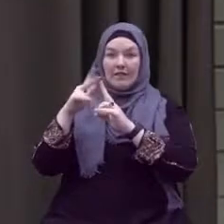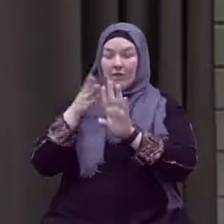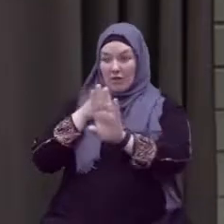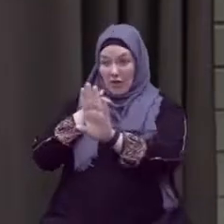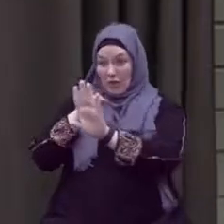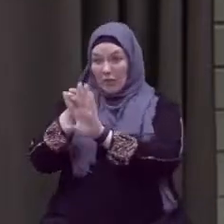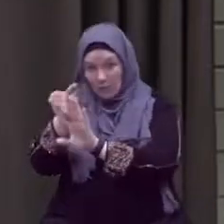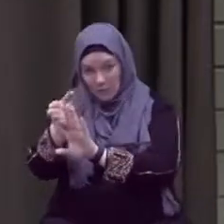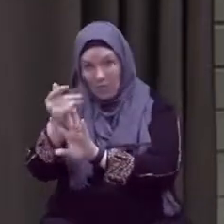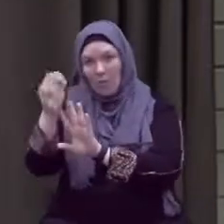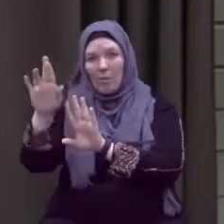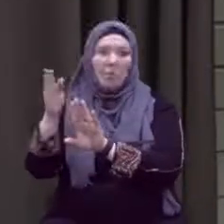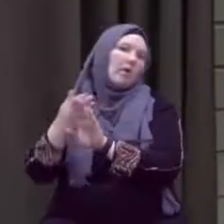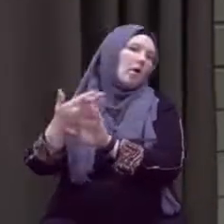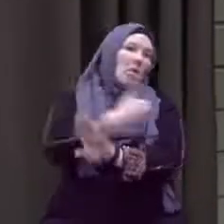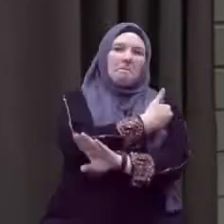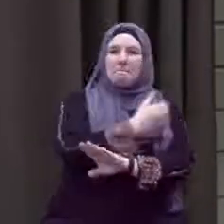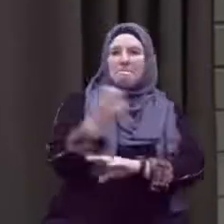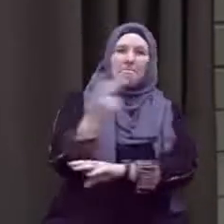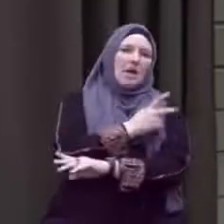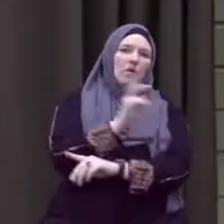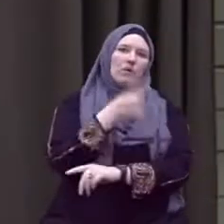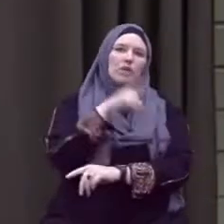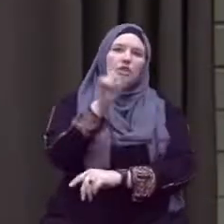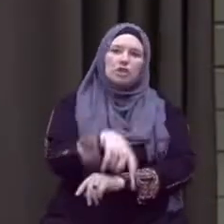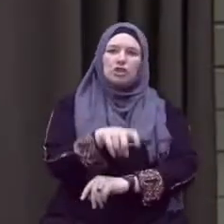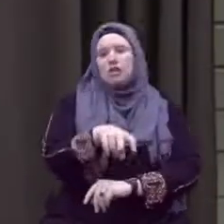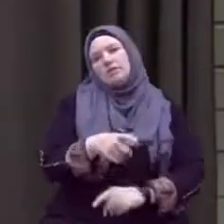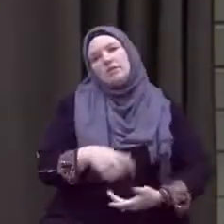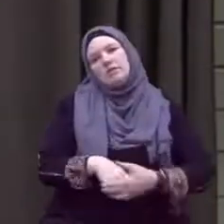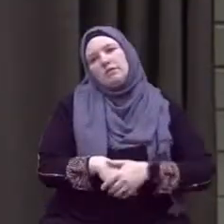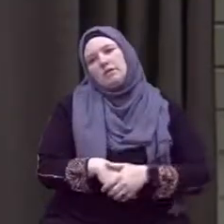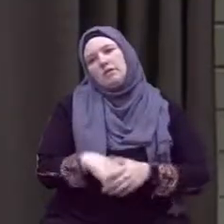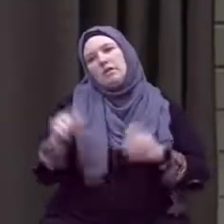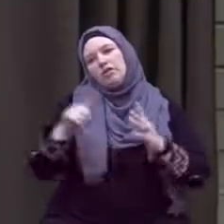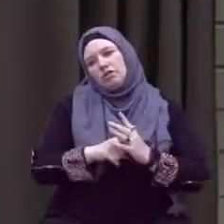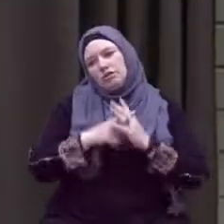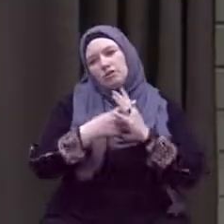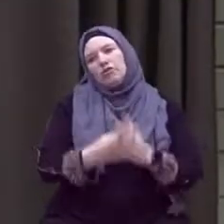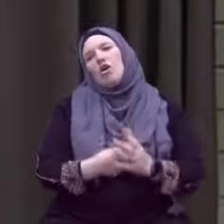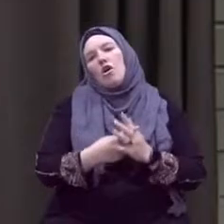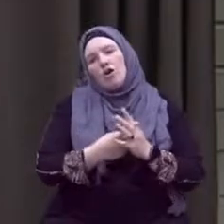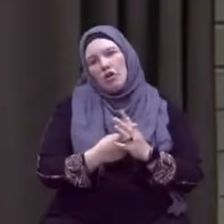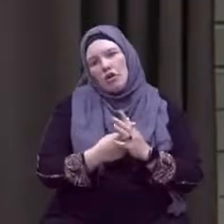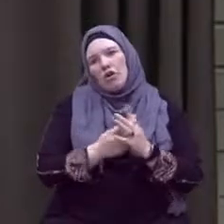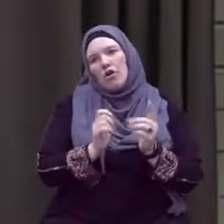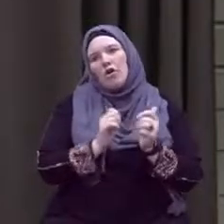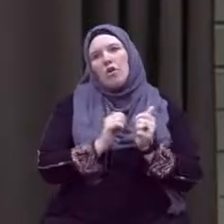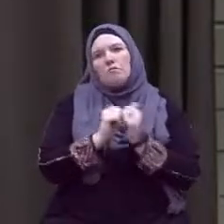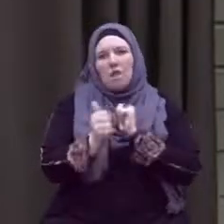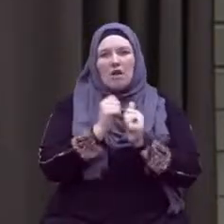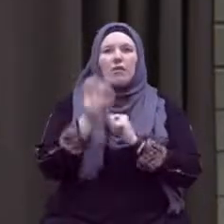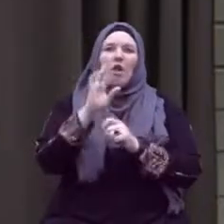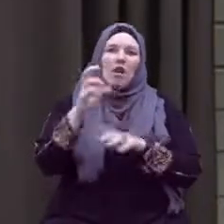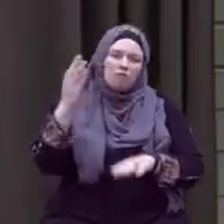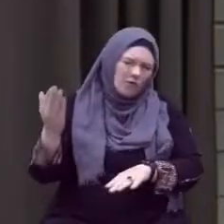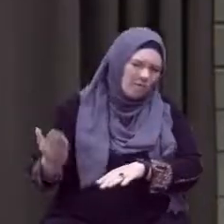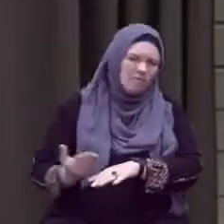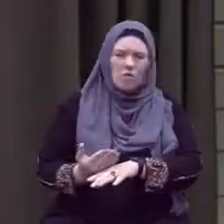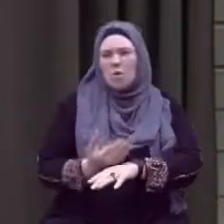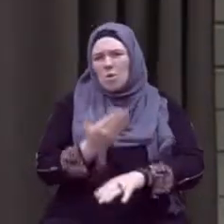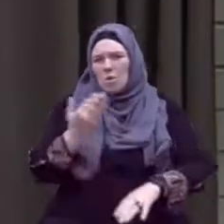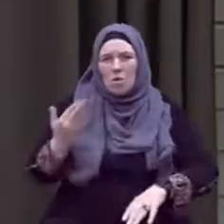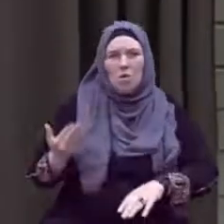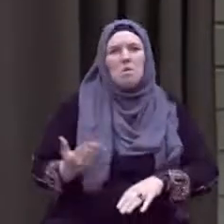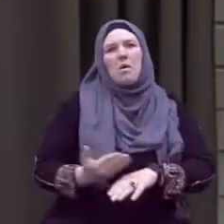U-turn and go back where they should be and start the marathon of reform,